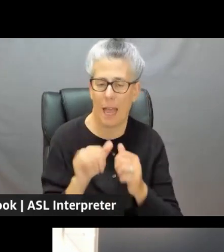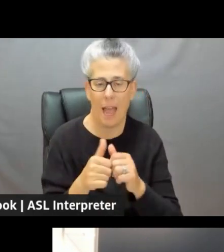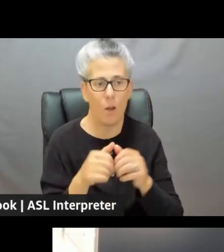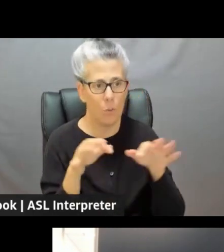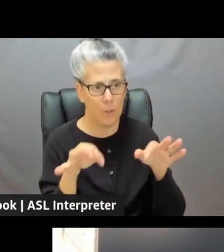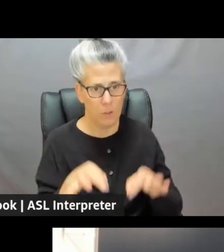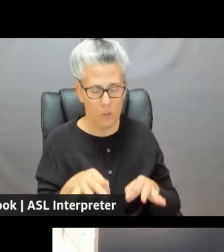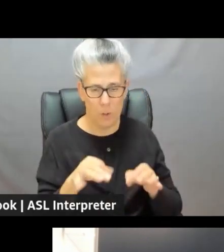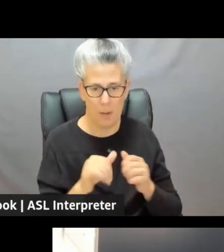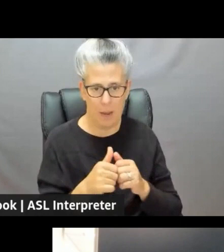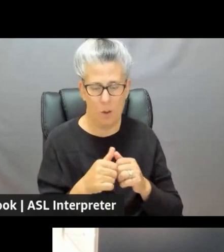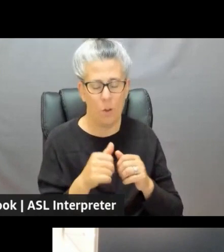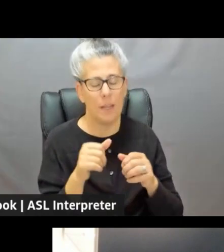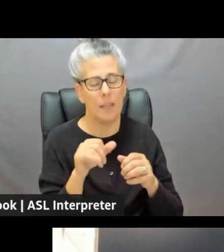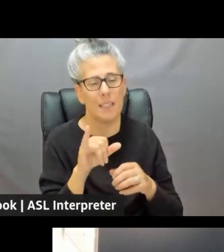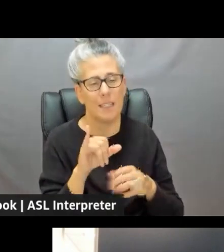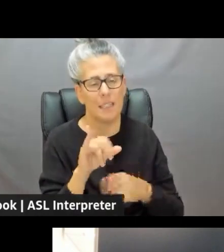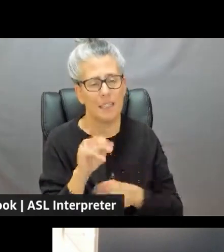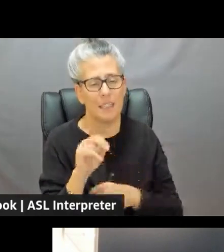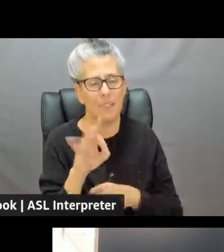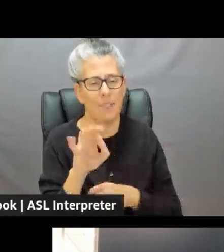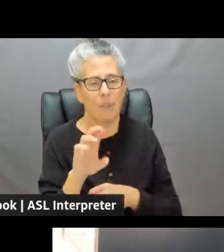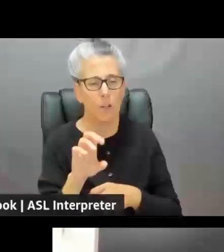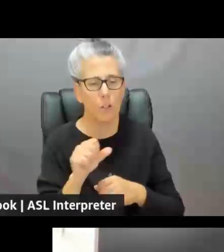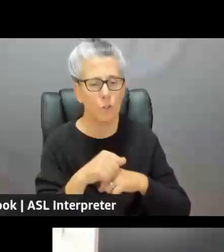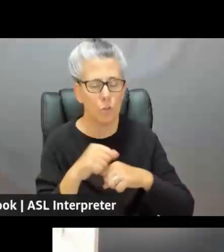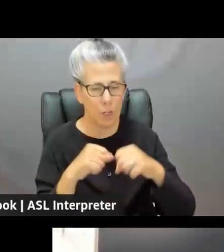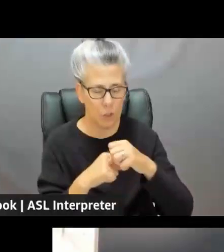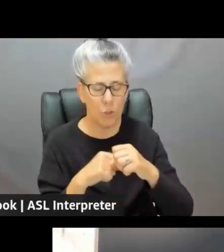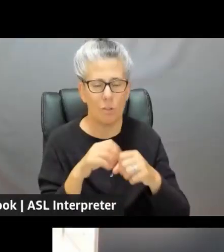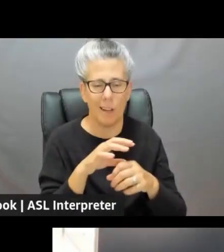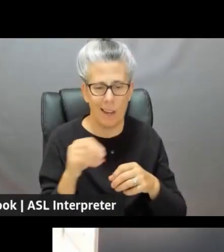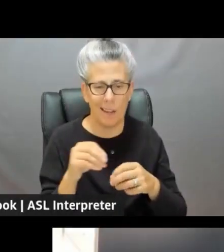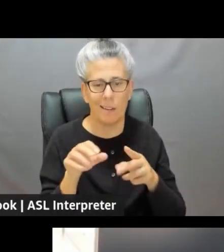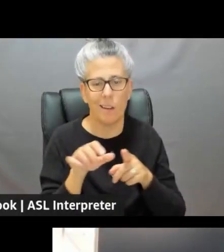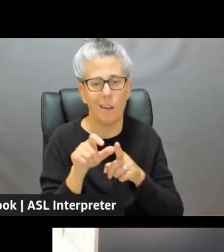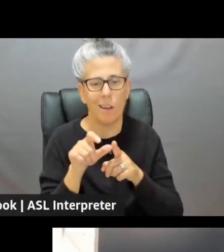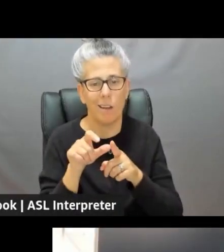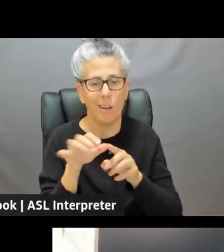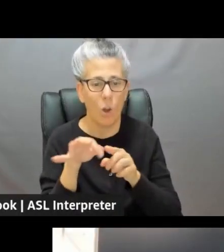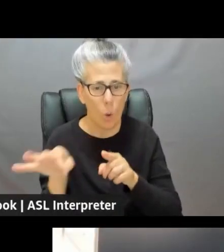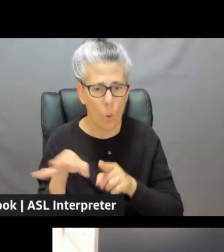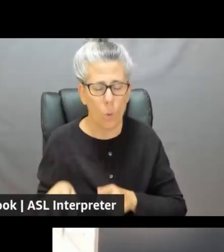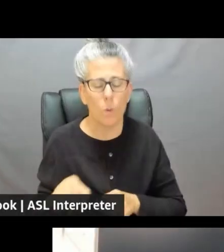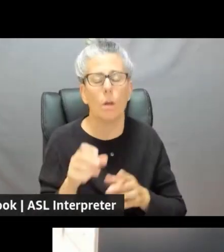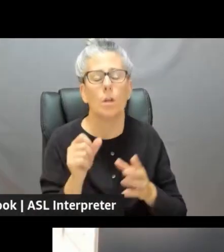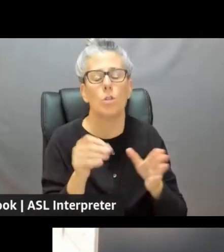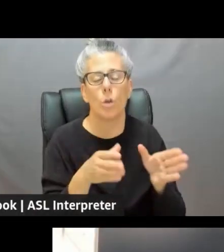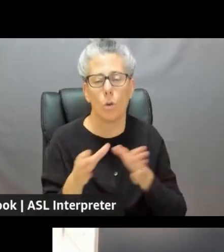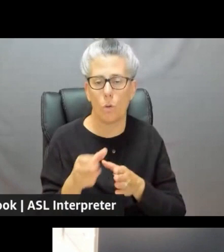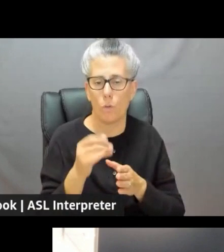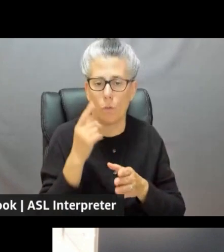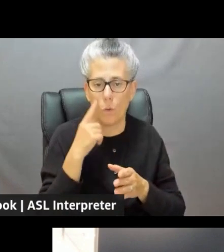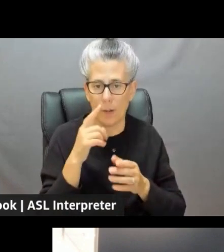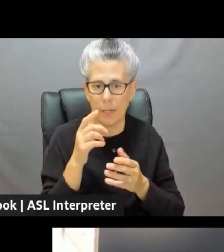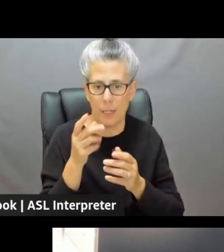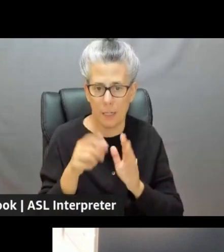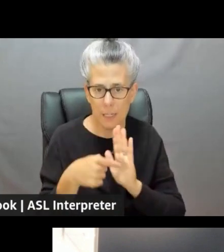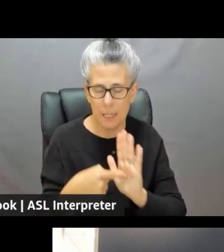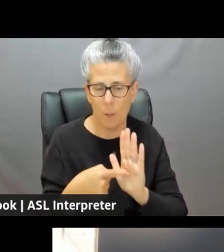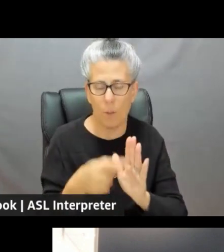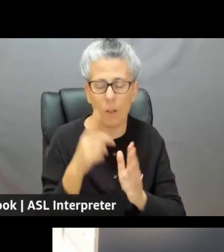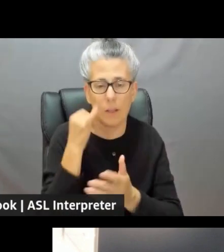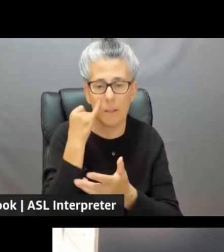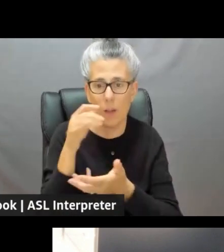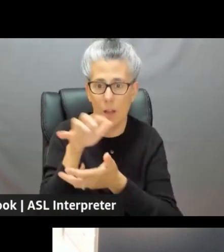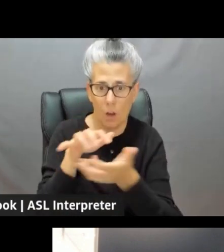code. So what that really means is like today, if I'm, let's say, a customer and I have certain infrastructure on cloud, and I want to sort of replicate that and codify